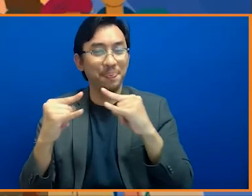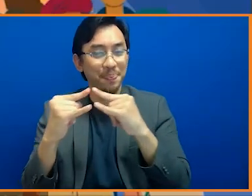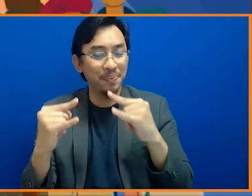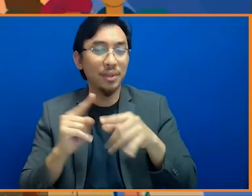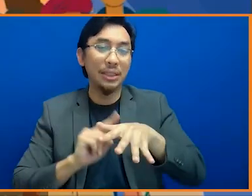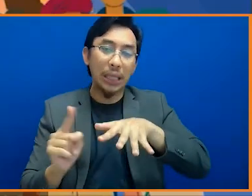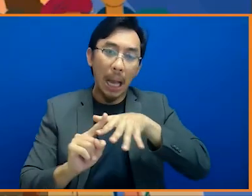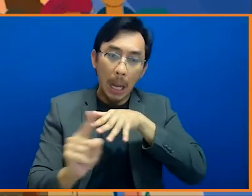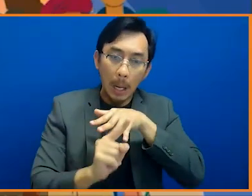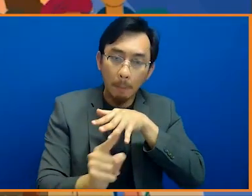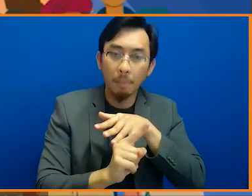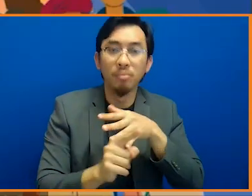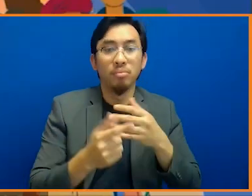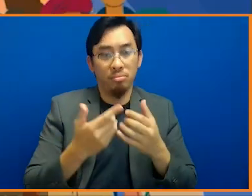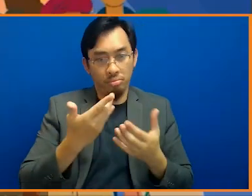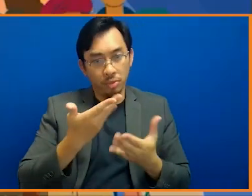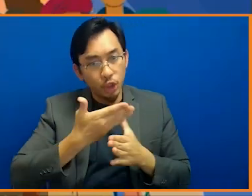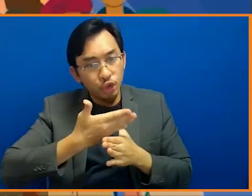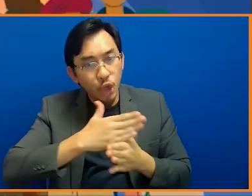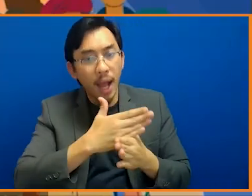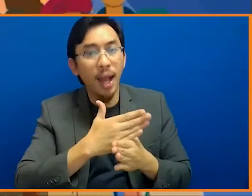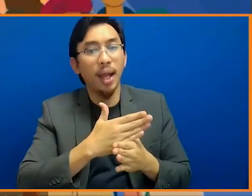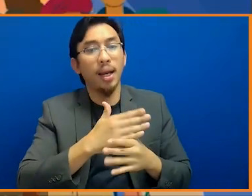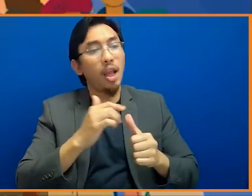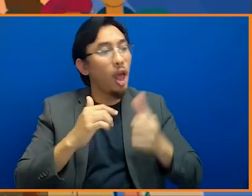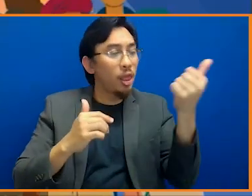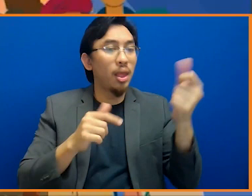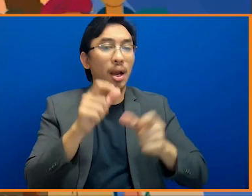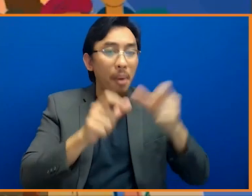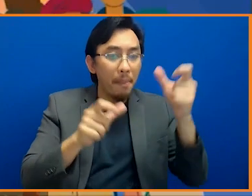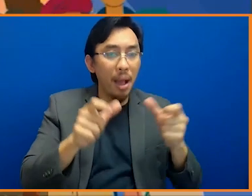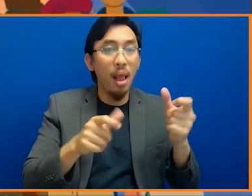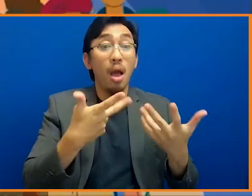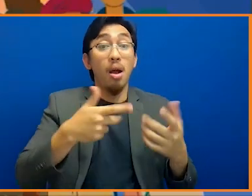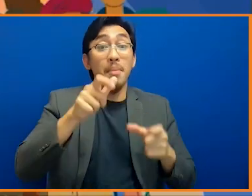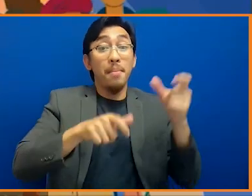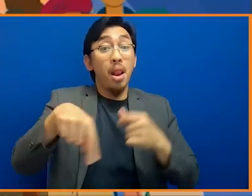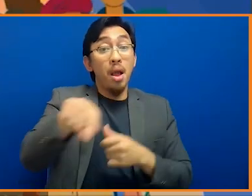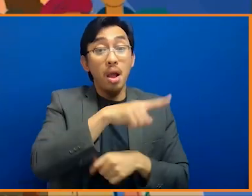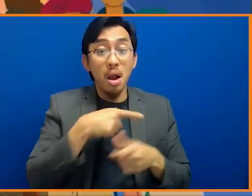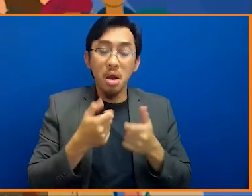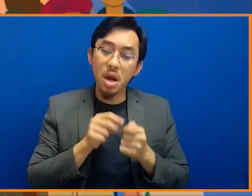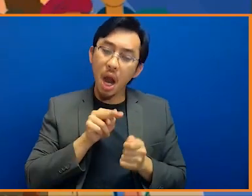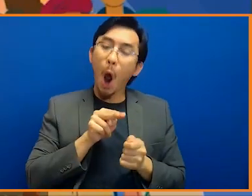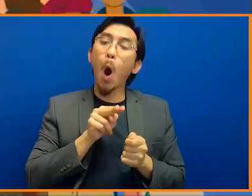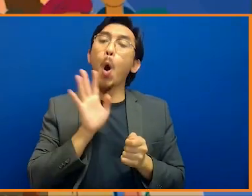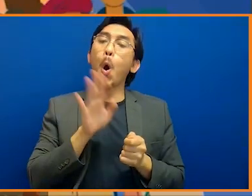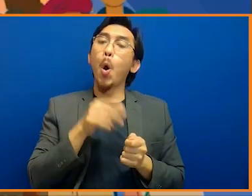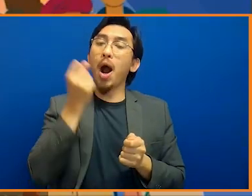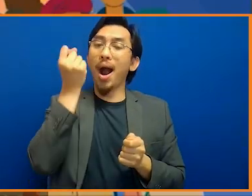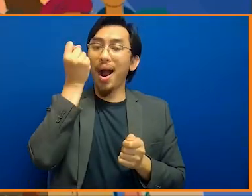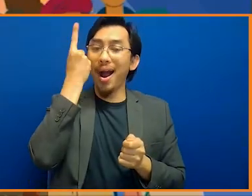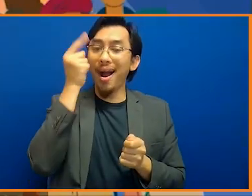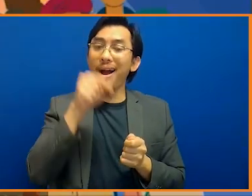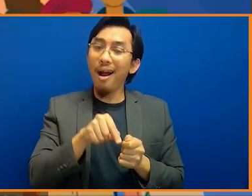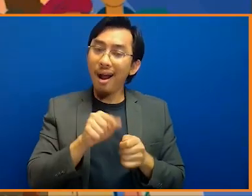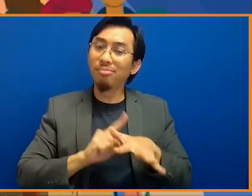activities in escape building. They will share it to other people, so the people will know that the escape building